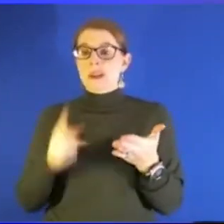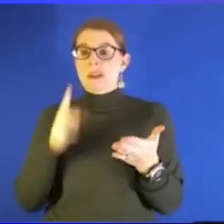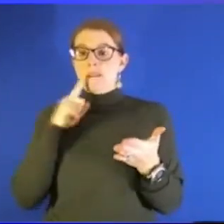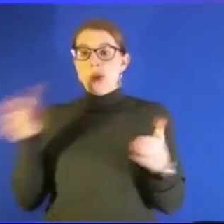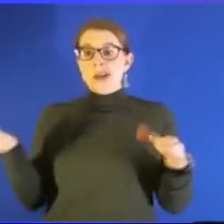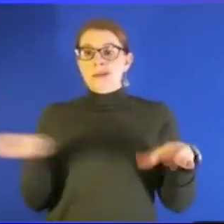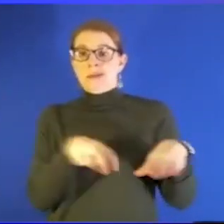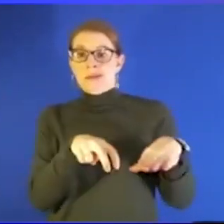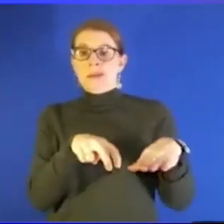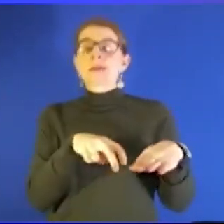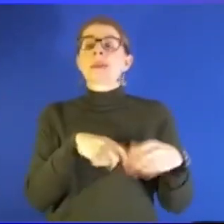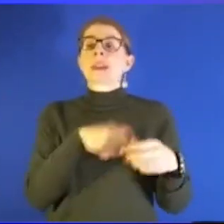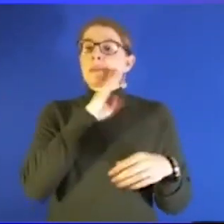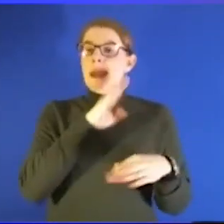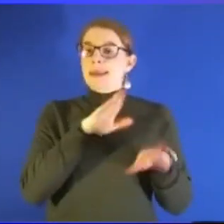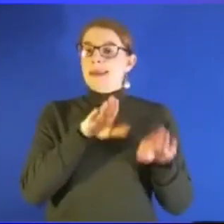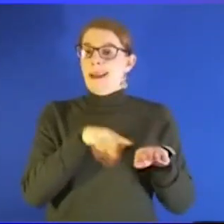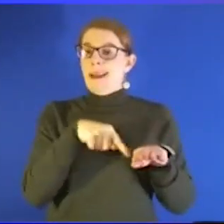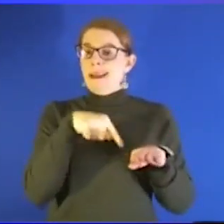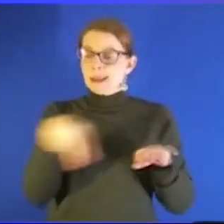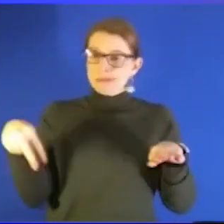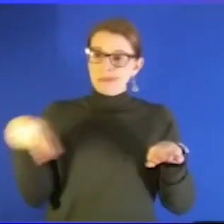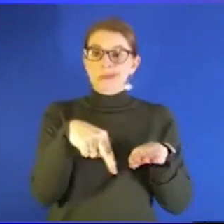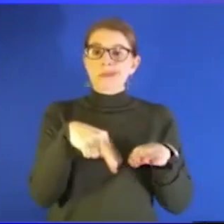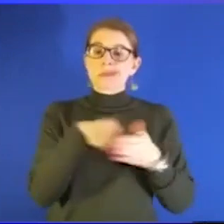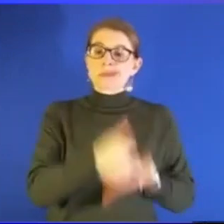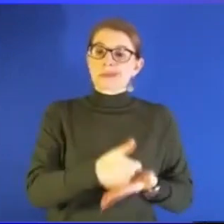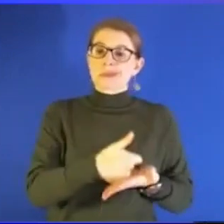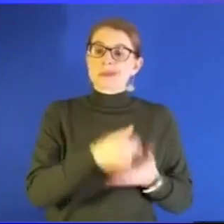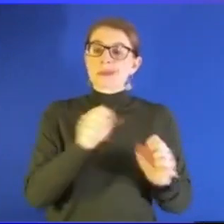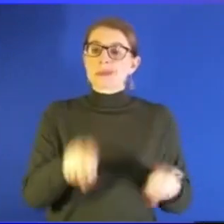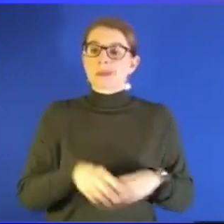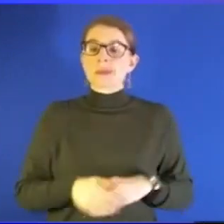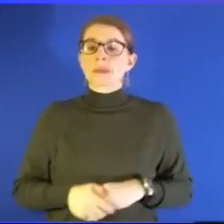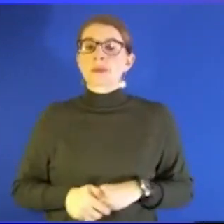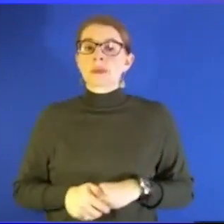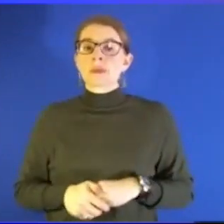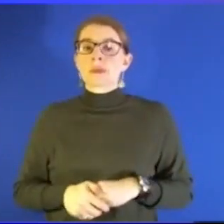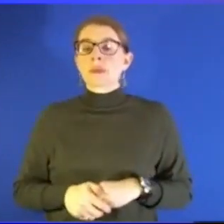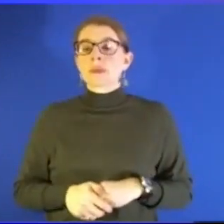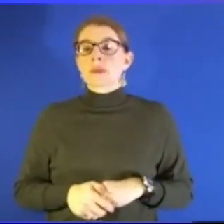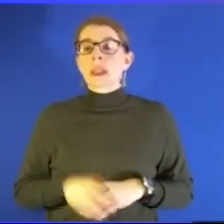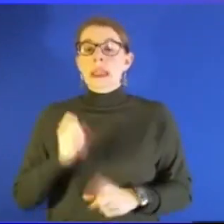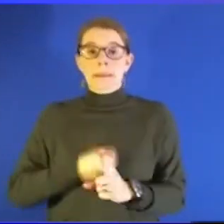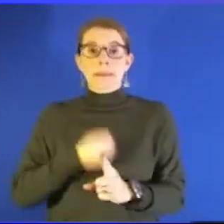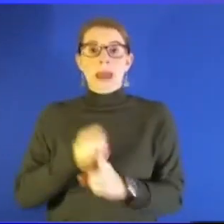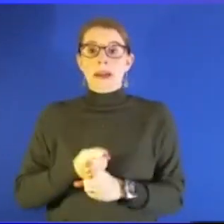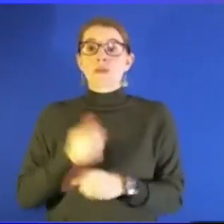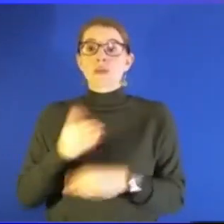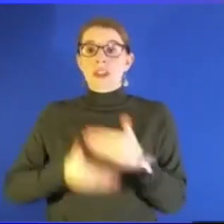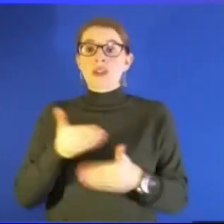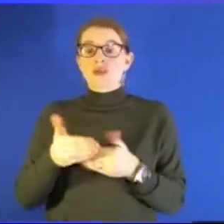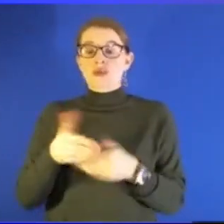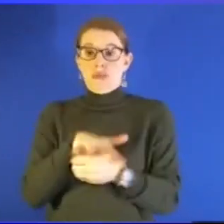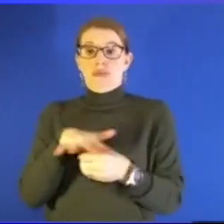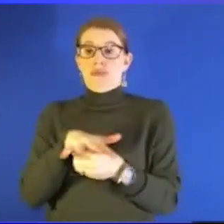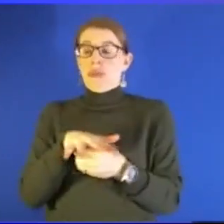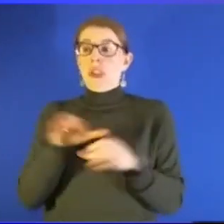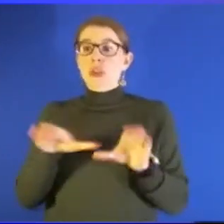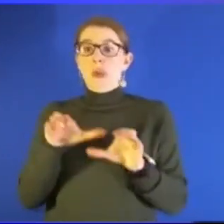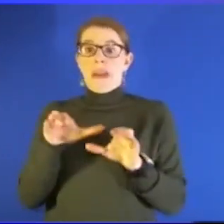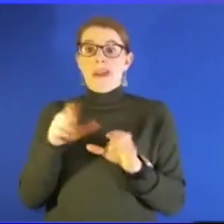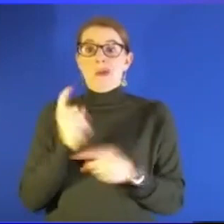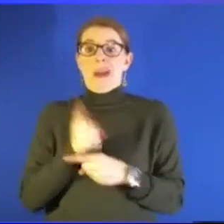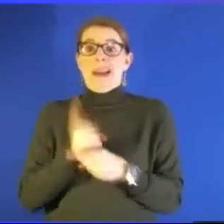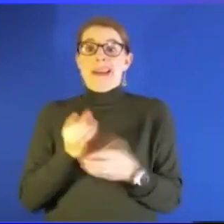clinics, in the perioperative and procedural areas, that is having an impact. It's doing the right thing. So what we're hopeful this week is that we're